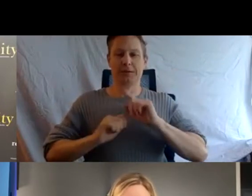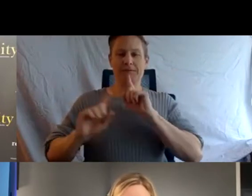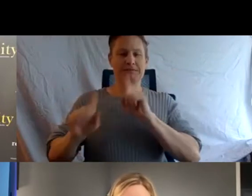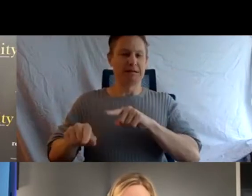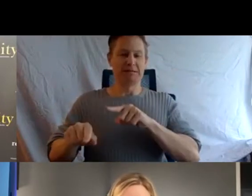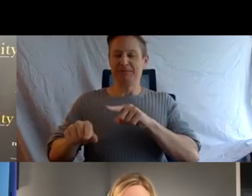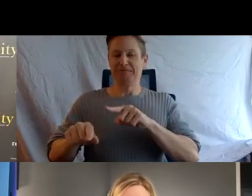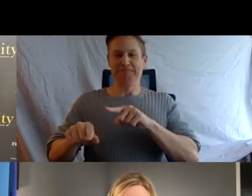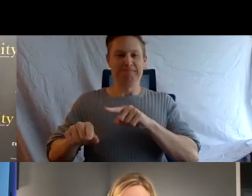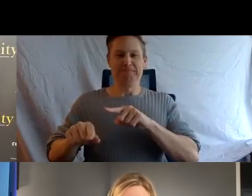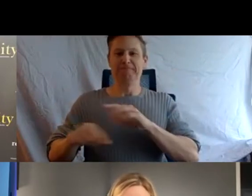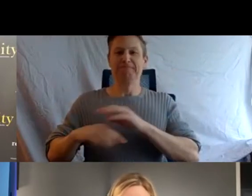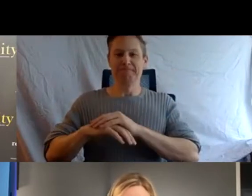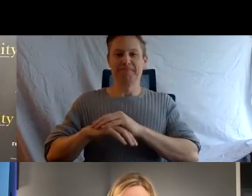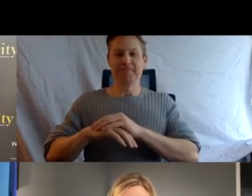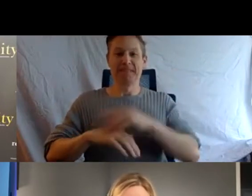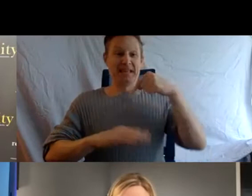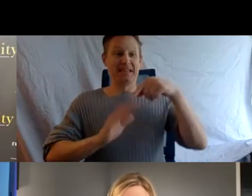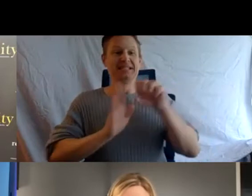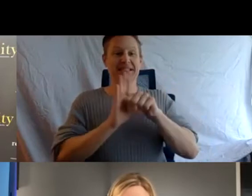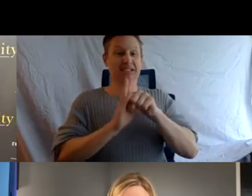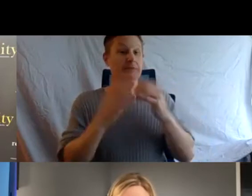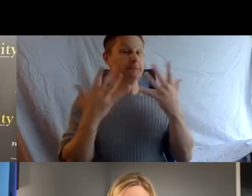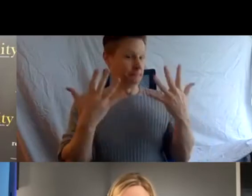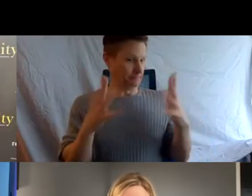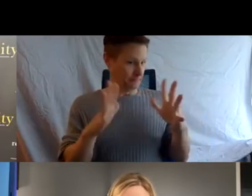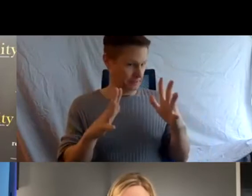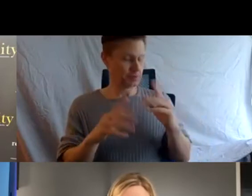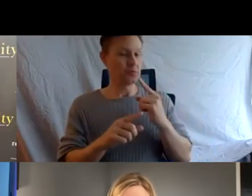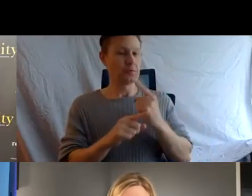Yeah, because this season is done, right? So